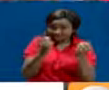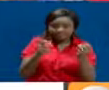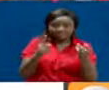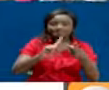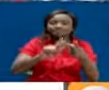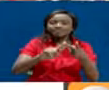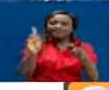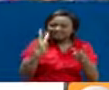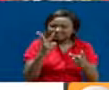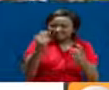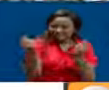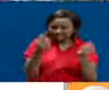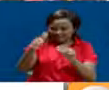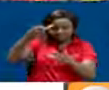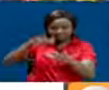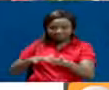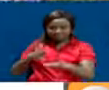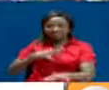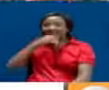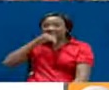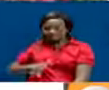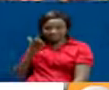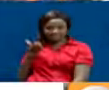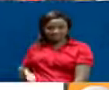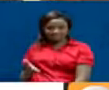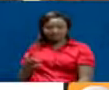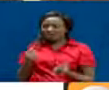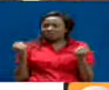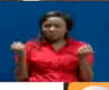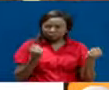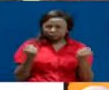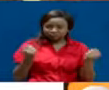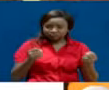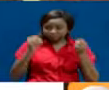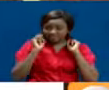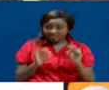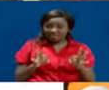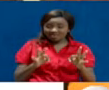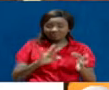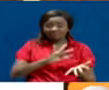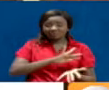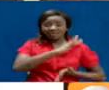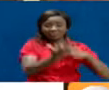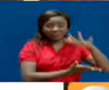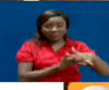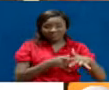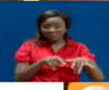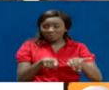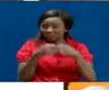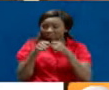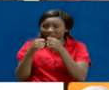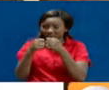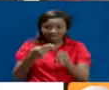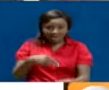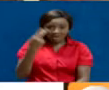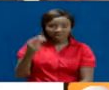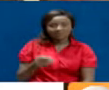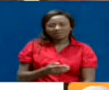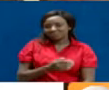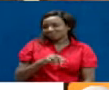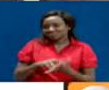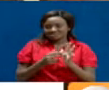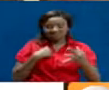immediately was Junior, our son. Had things really happened, I would have